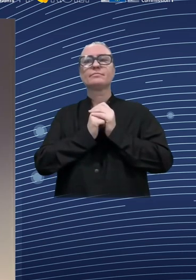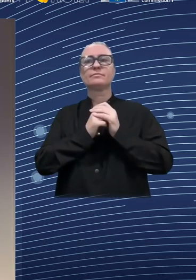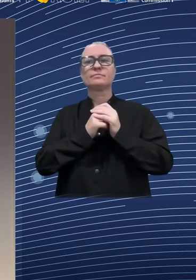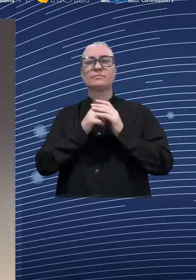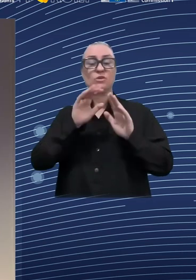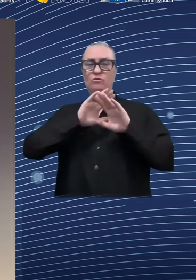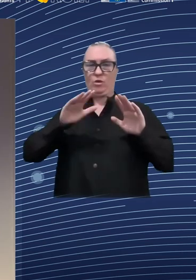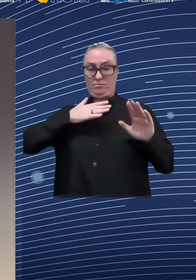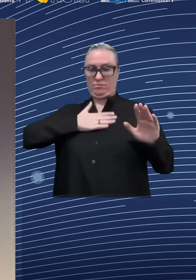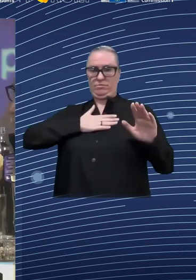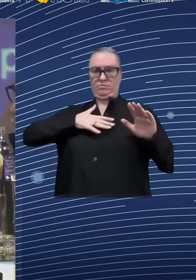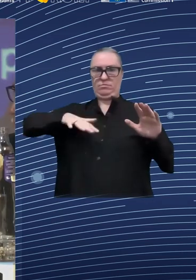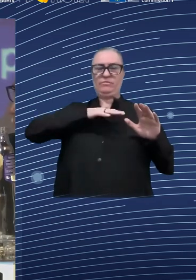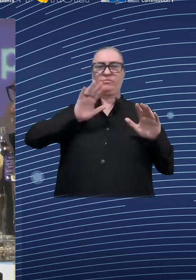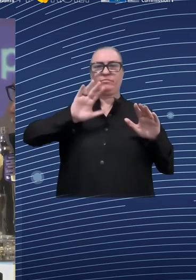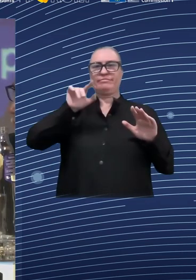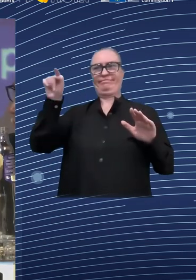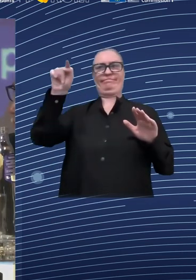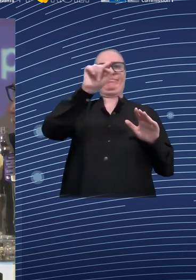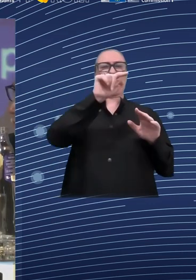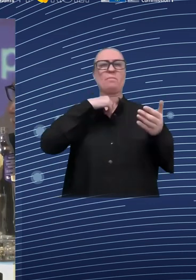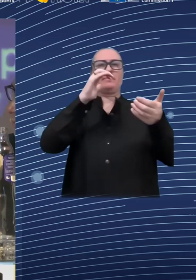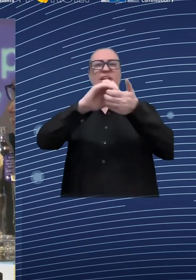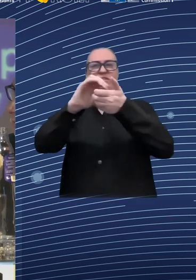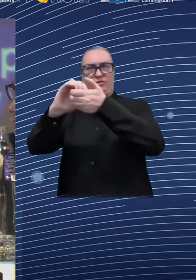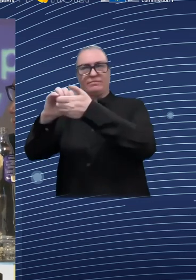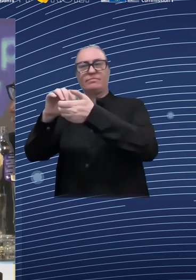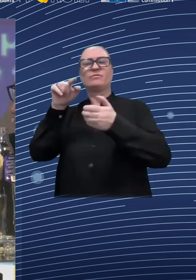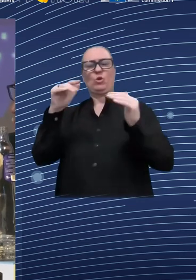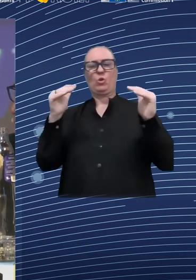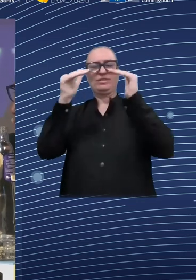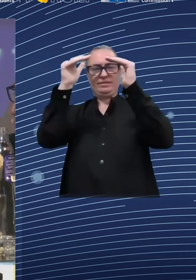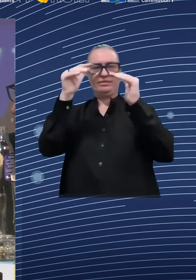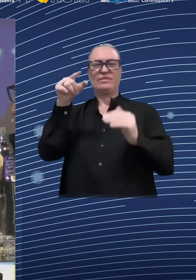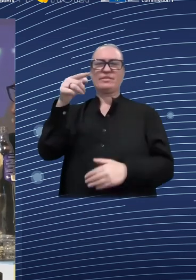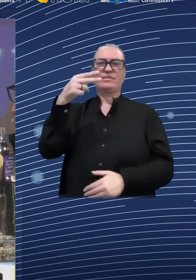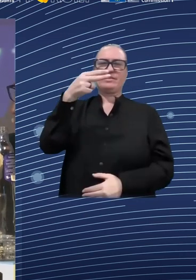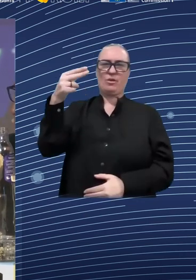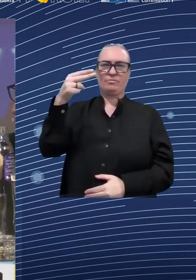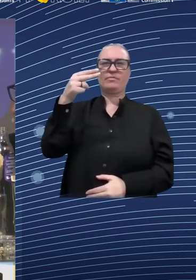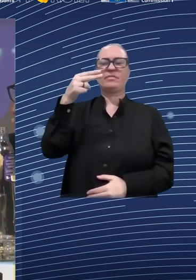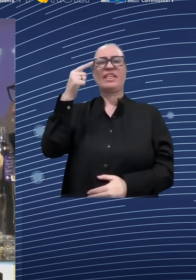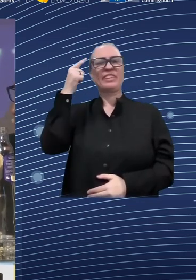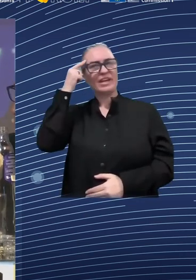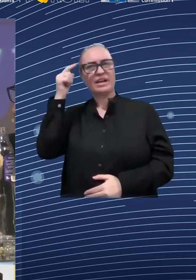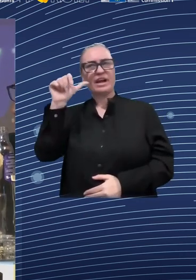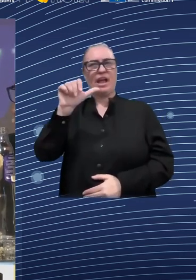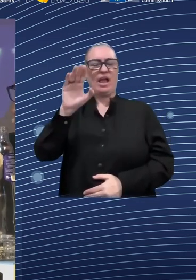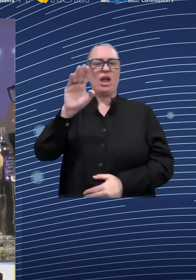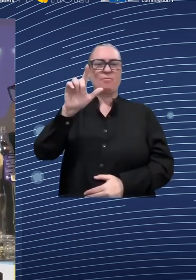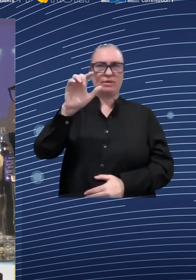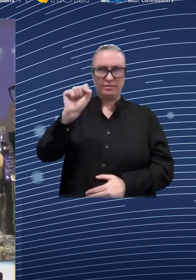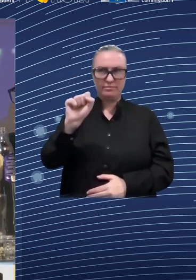women. And they run several very, very successful programs called like Introduction to Tech or Easy About